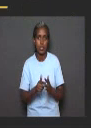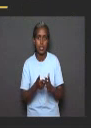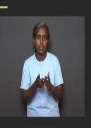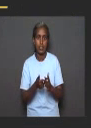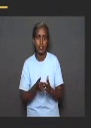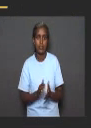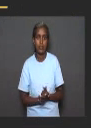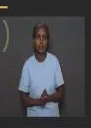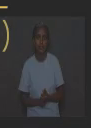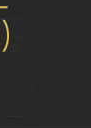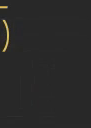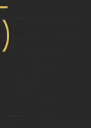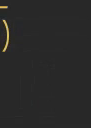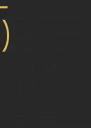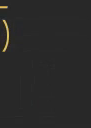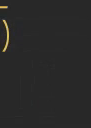Begin.